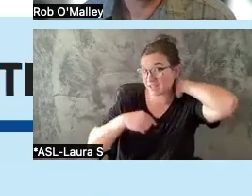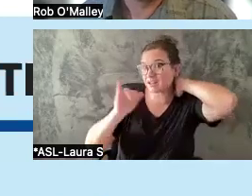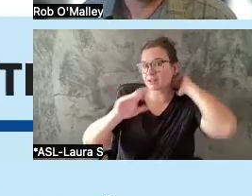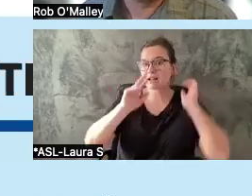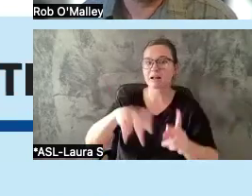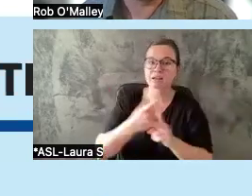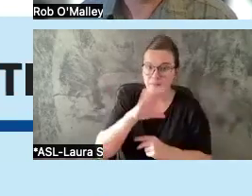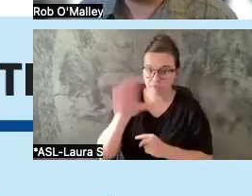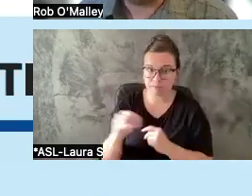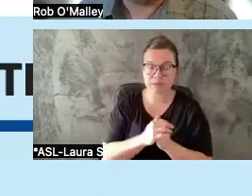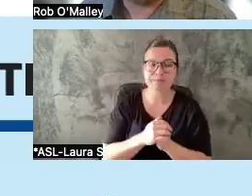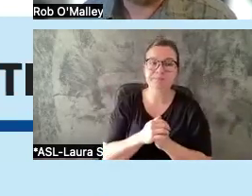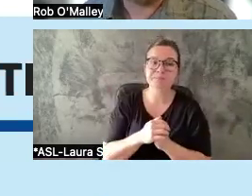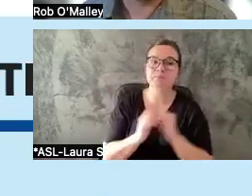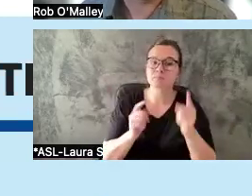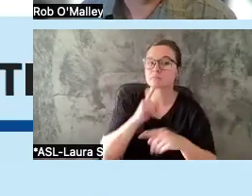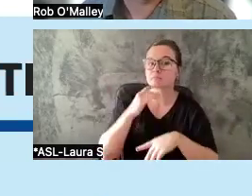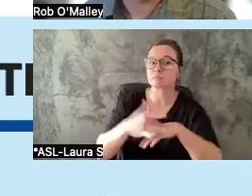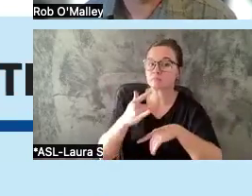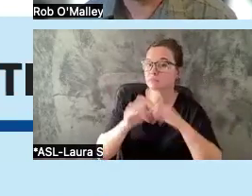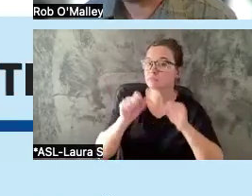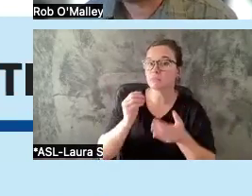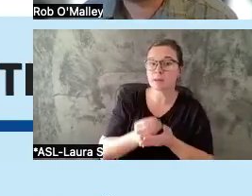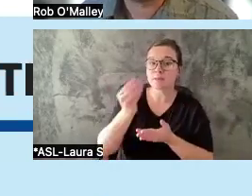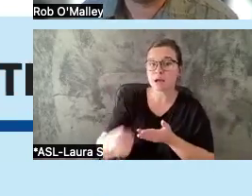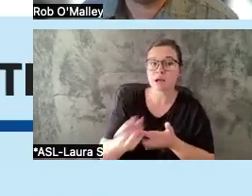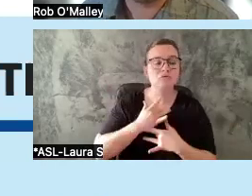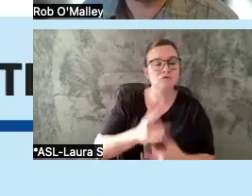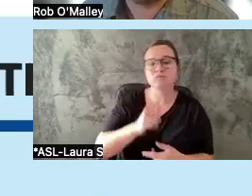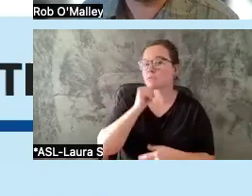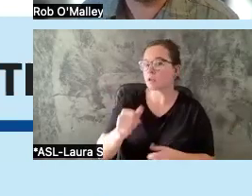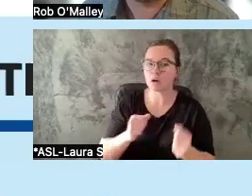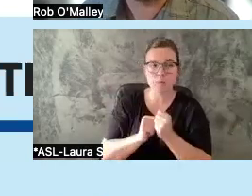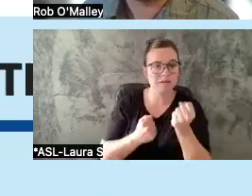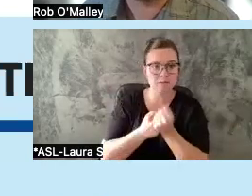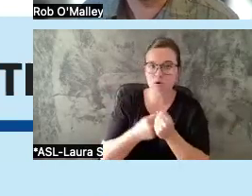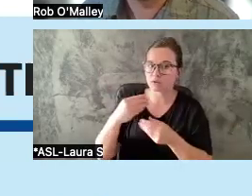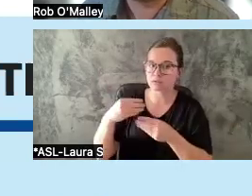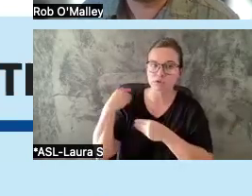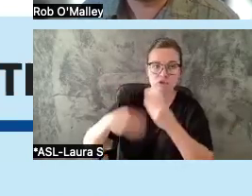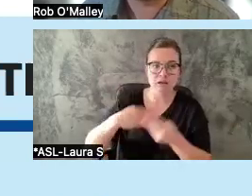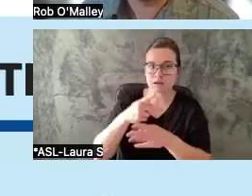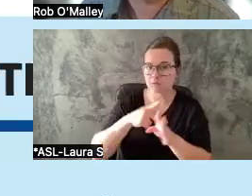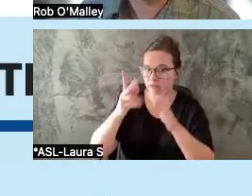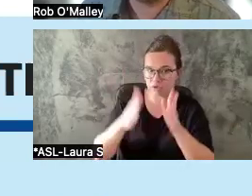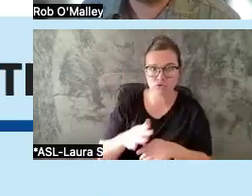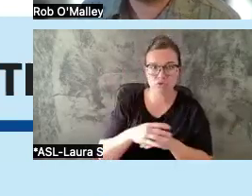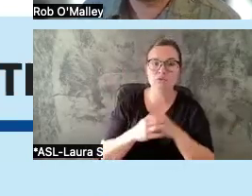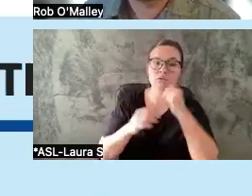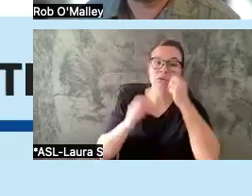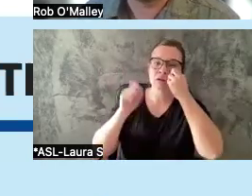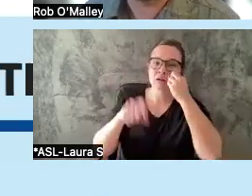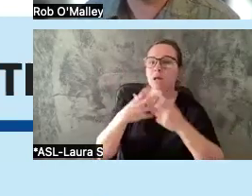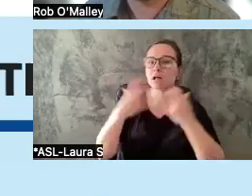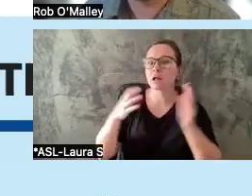company. These are available for purchase, usually do not come with the support of genetics professionals, can be much